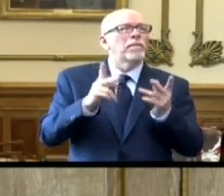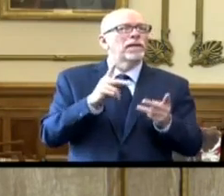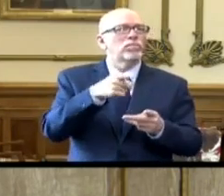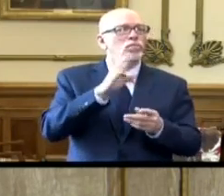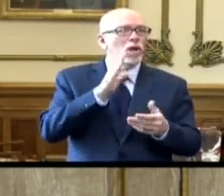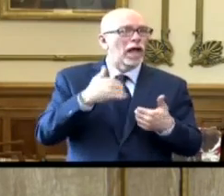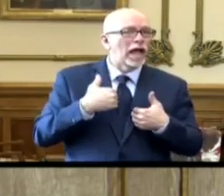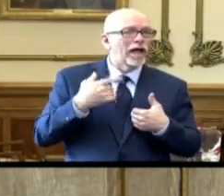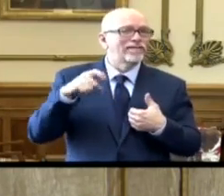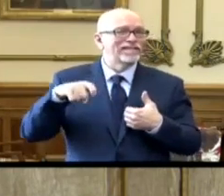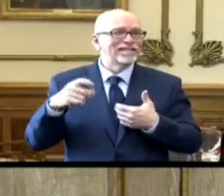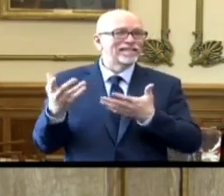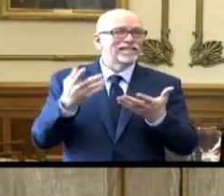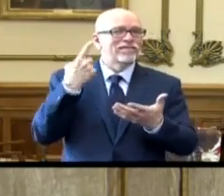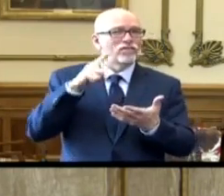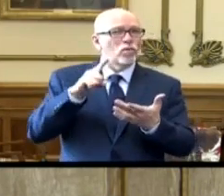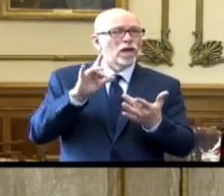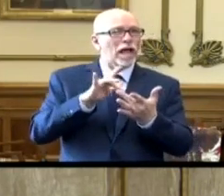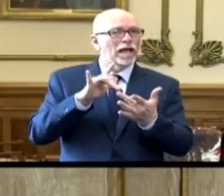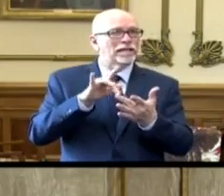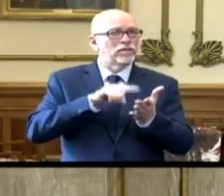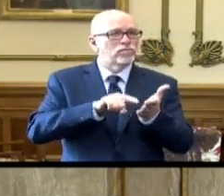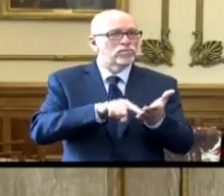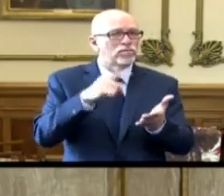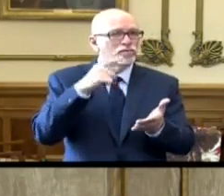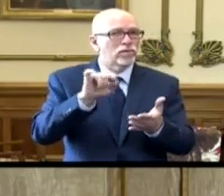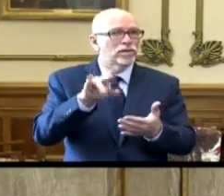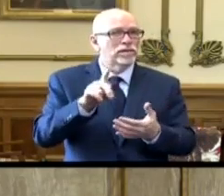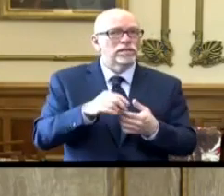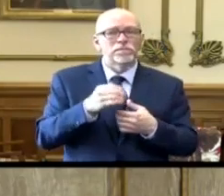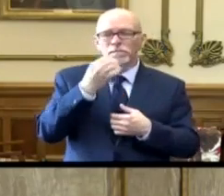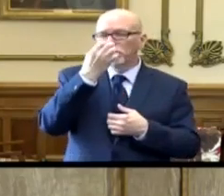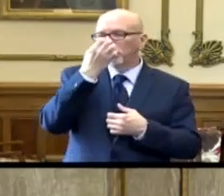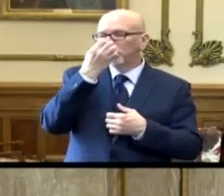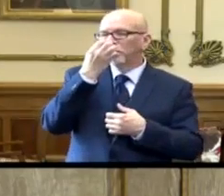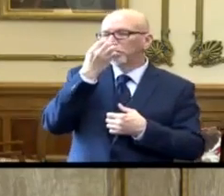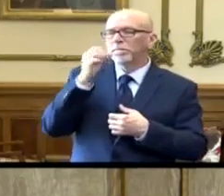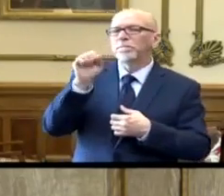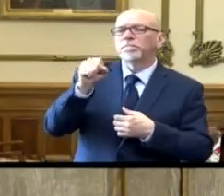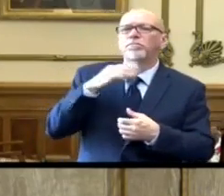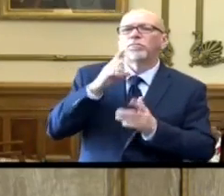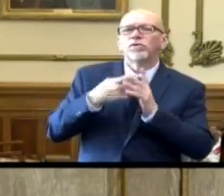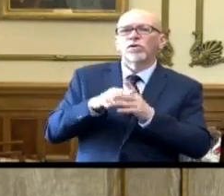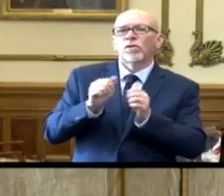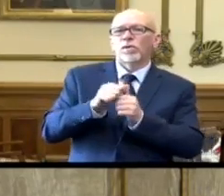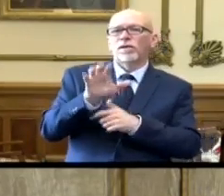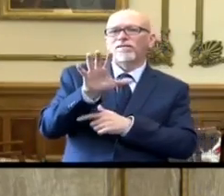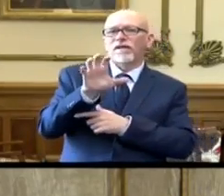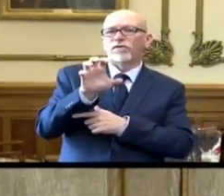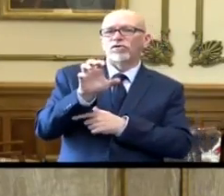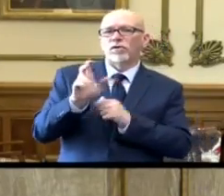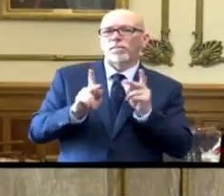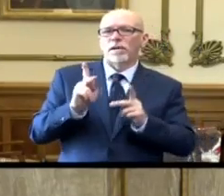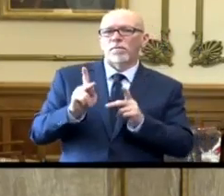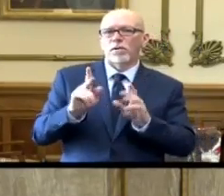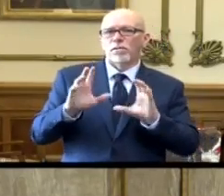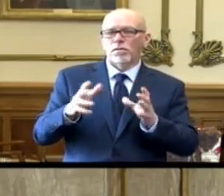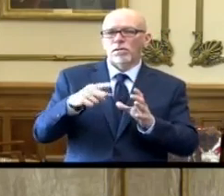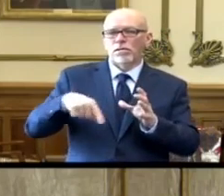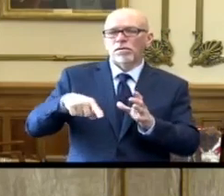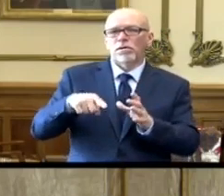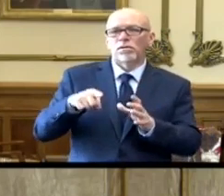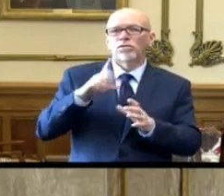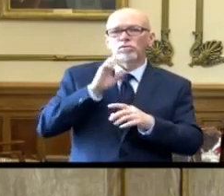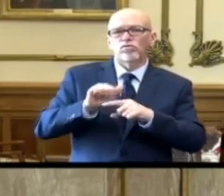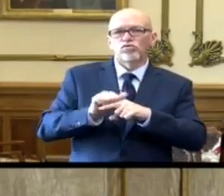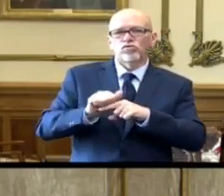on hand to do the contact tracing for Indiana? Yes, sir. We're going to start with 500 individuals that we will actually